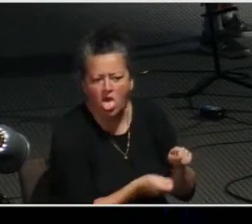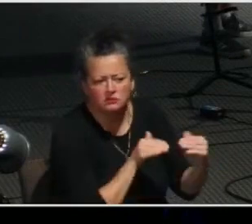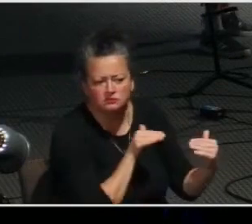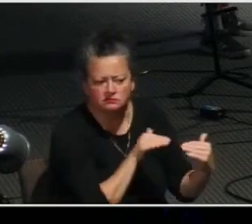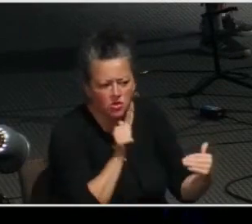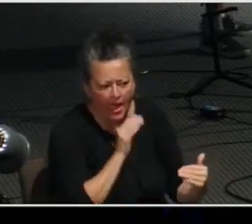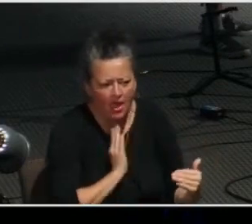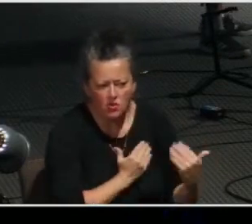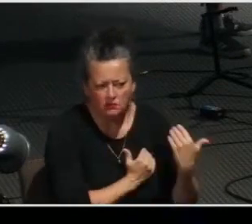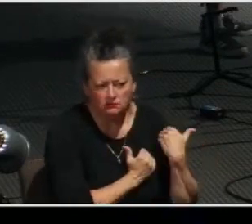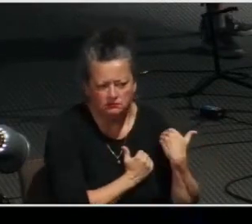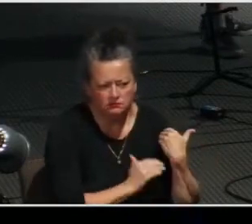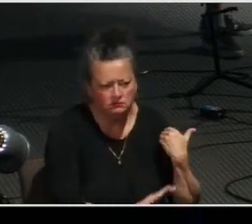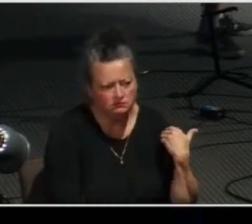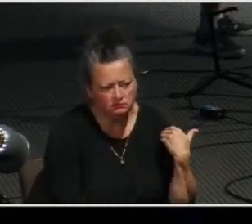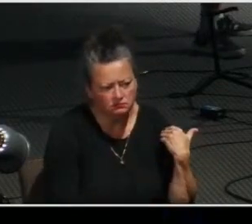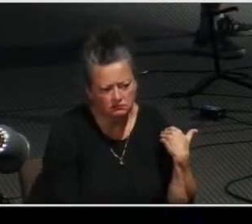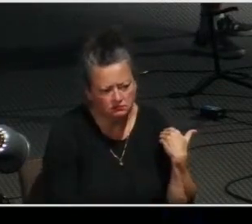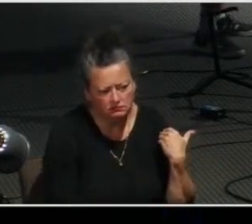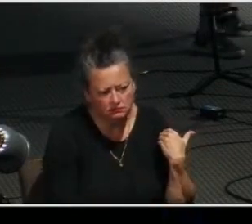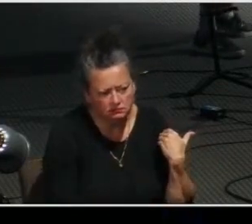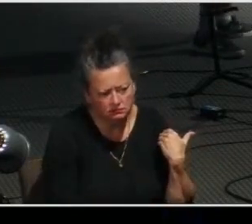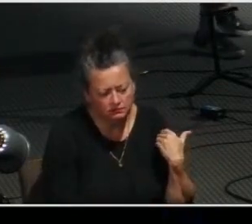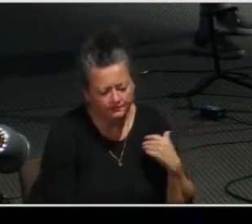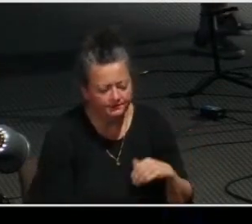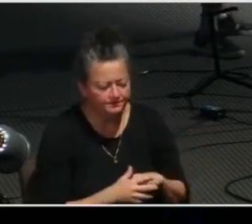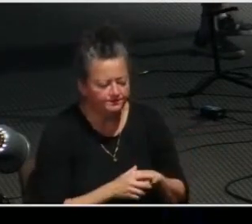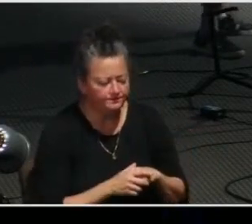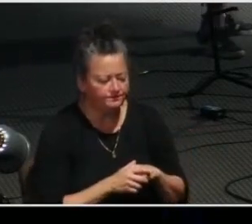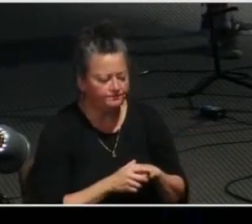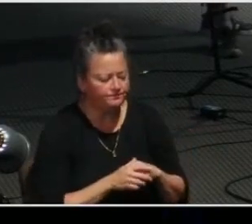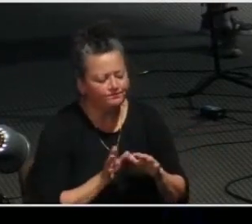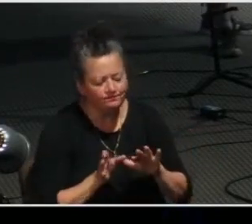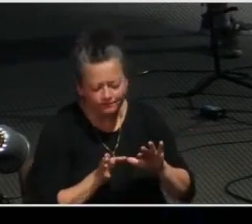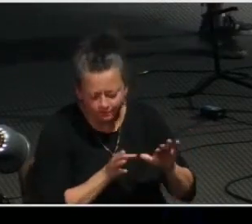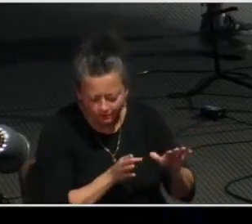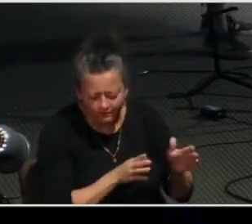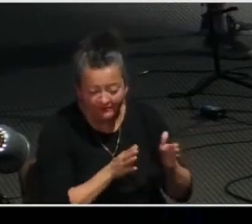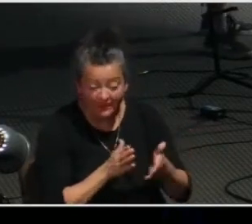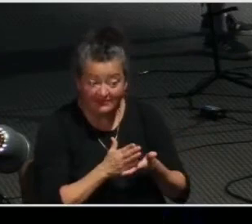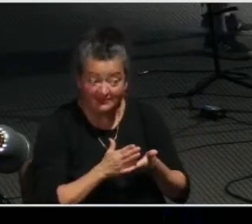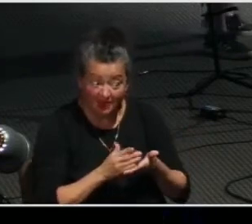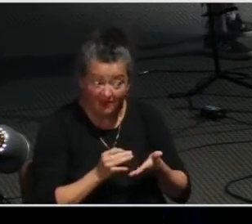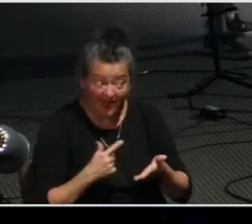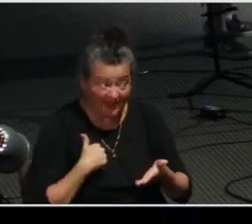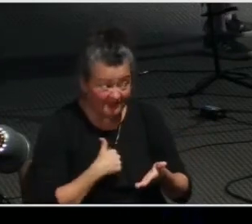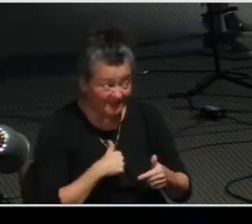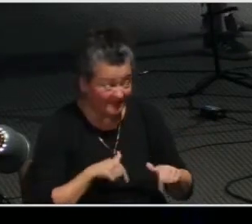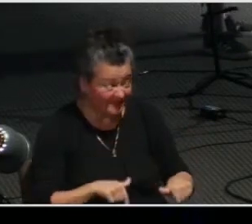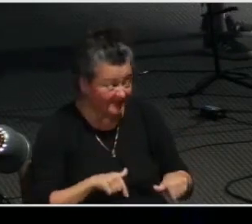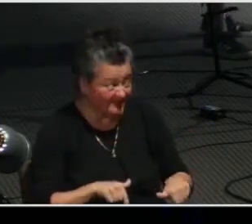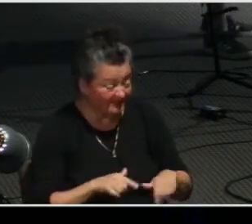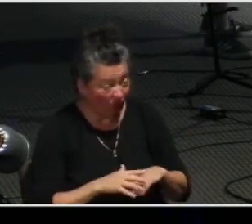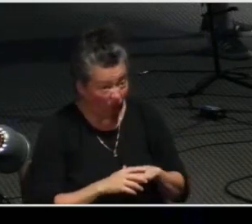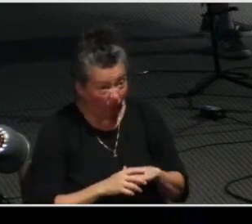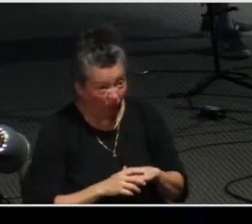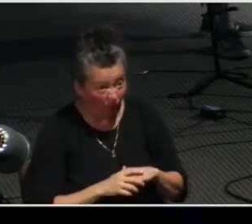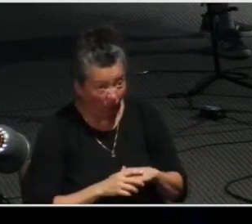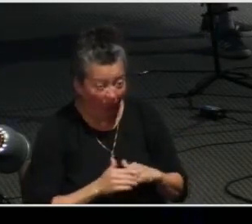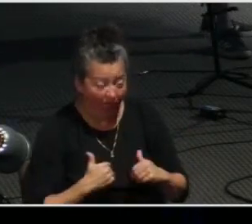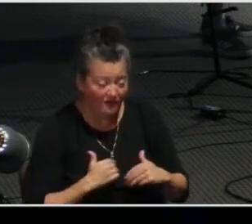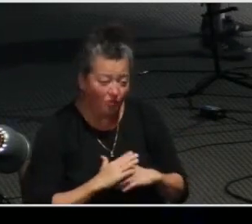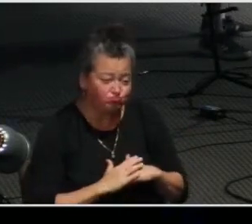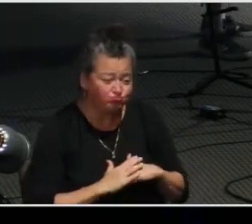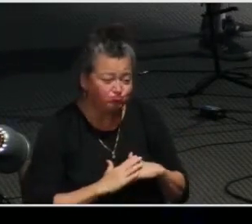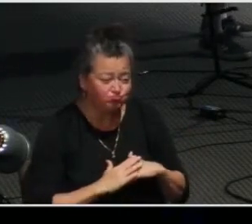we've slid into this rich, luxurious lifestyle. Empower us to not